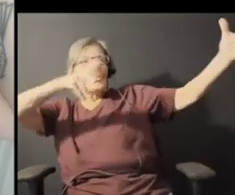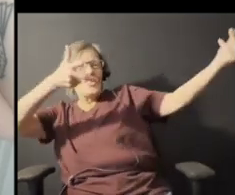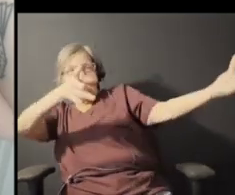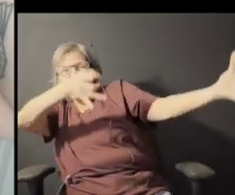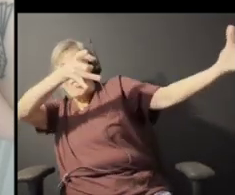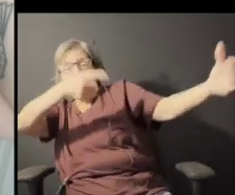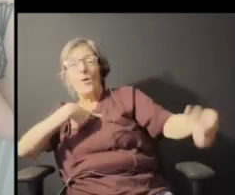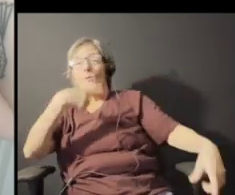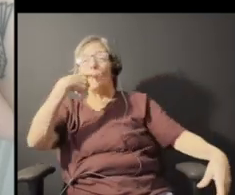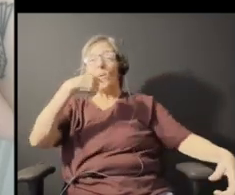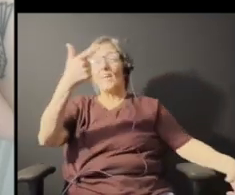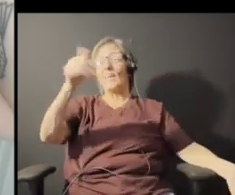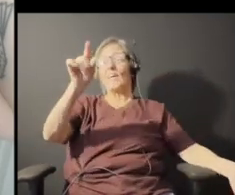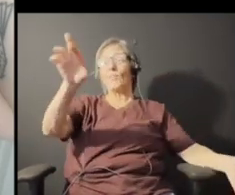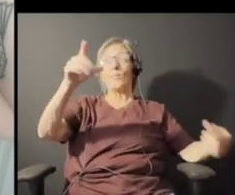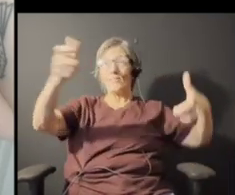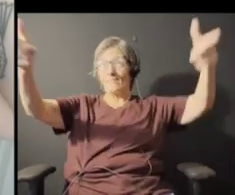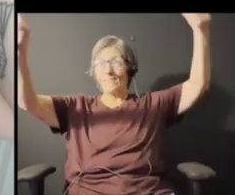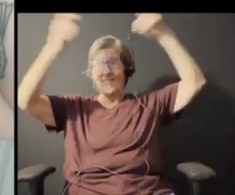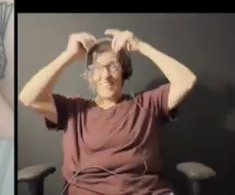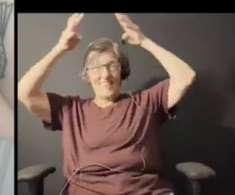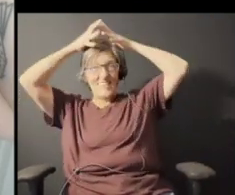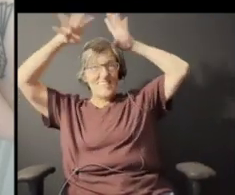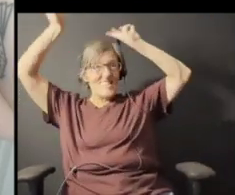like red glitter headpiece.